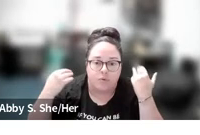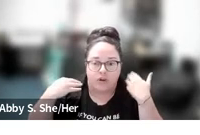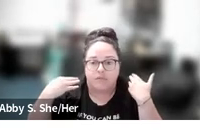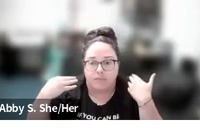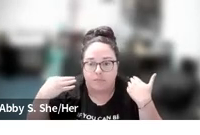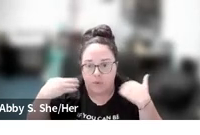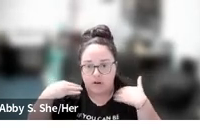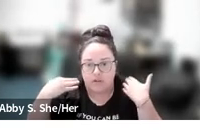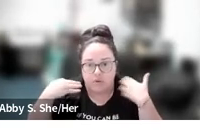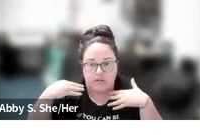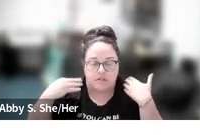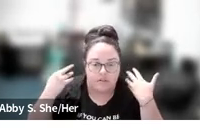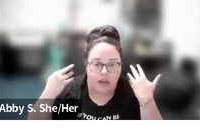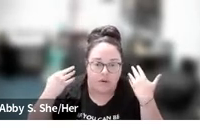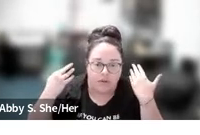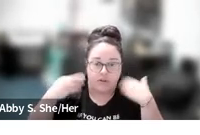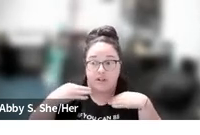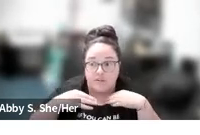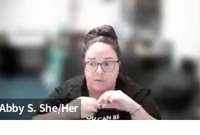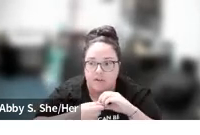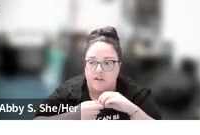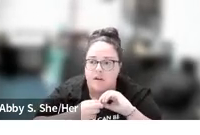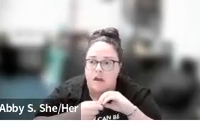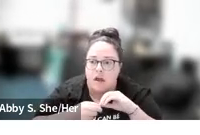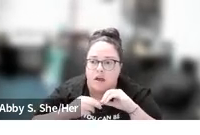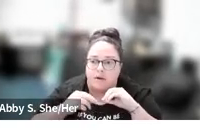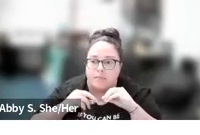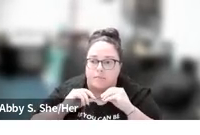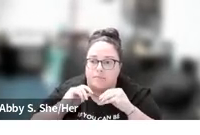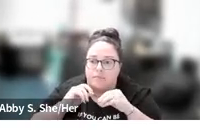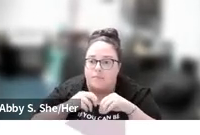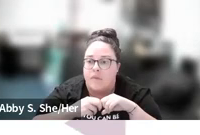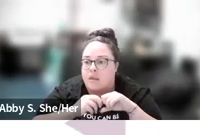to work more towards how your ears work.